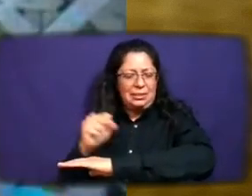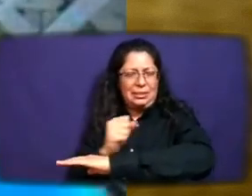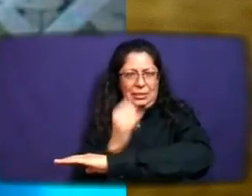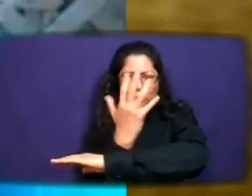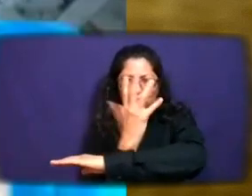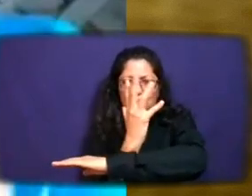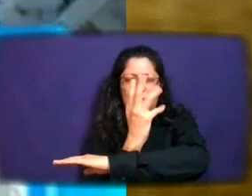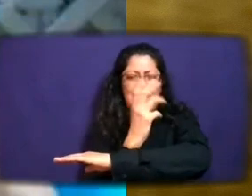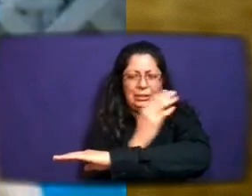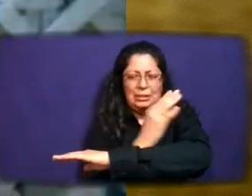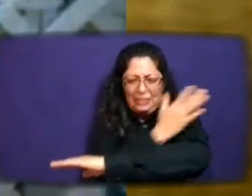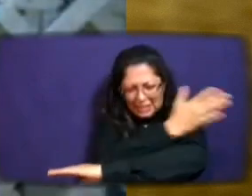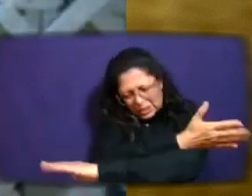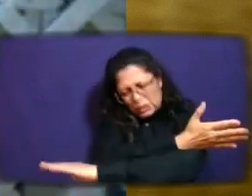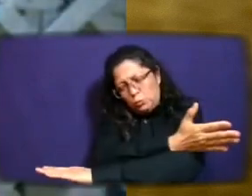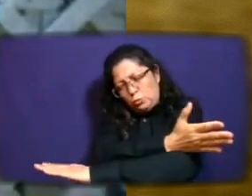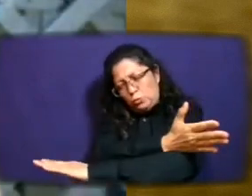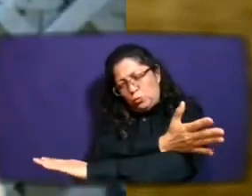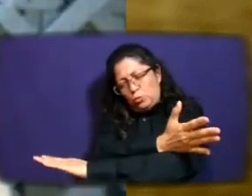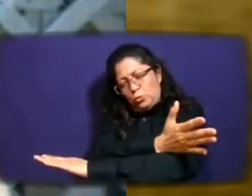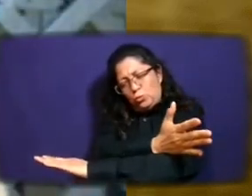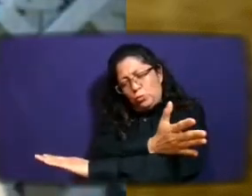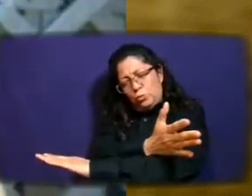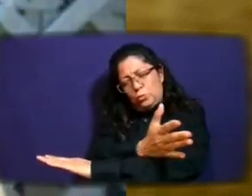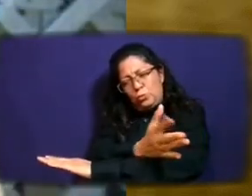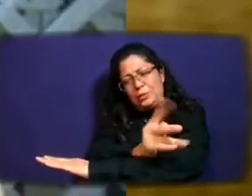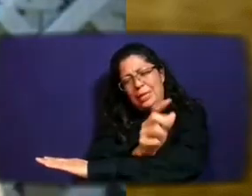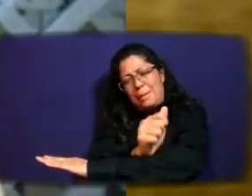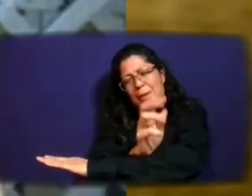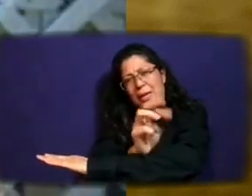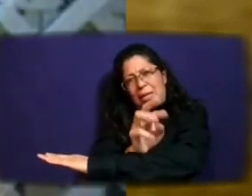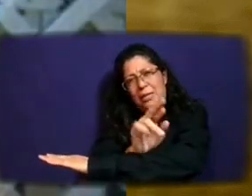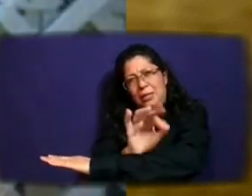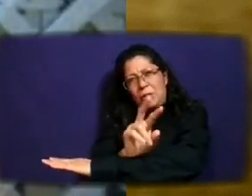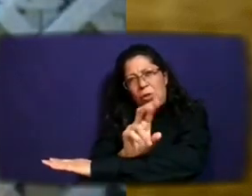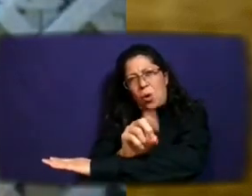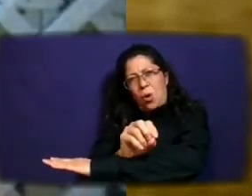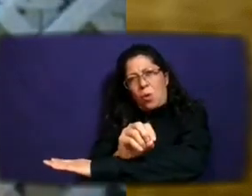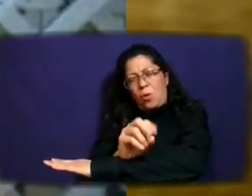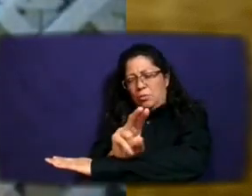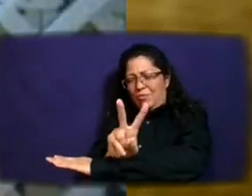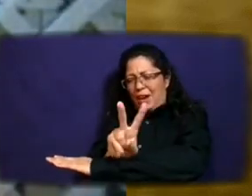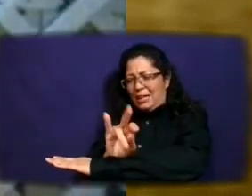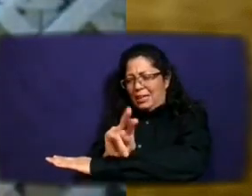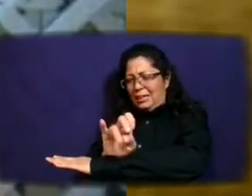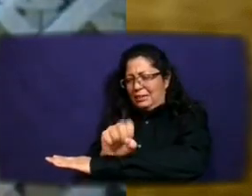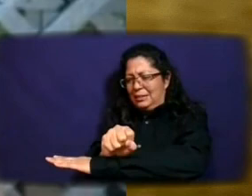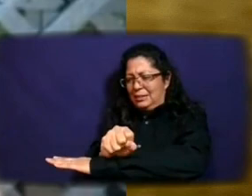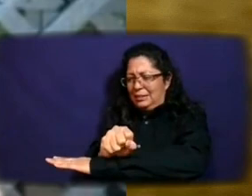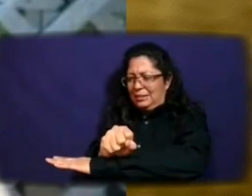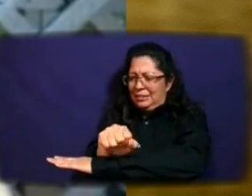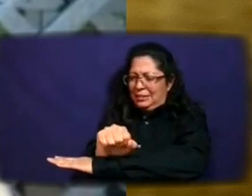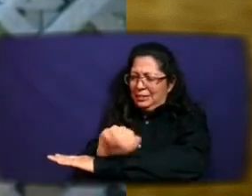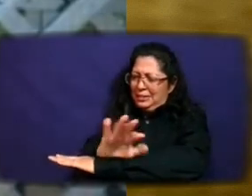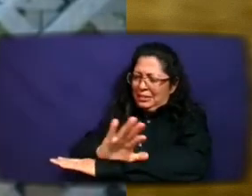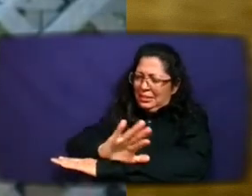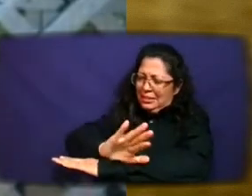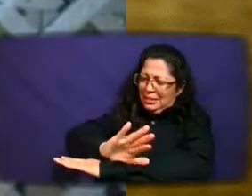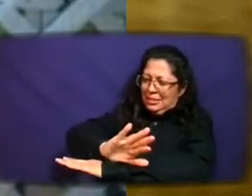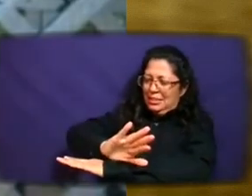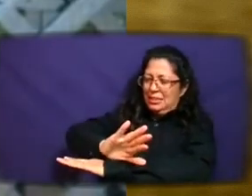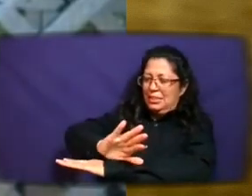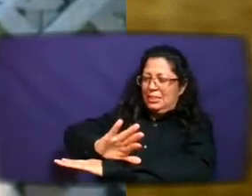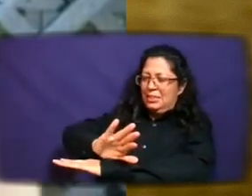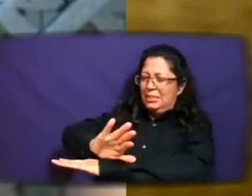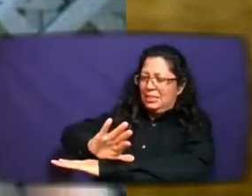tree, avocados, tamarindo, vines bearing huge